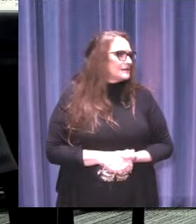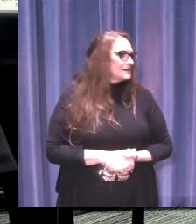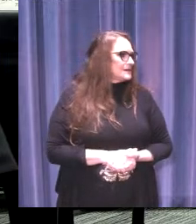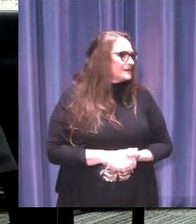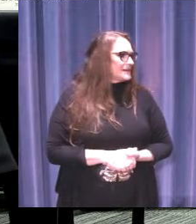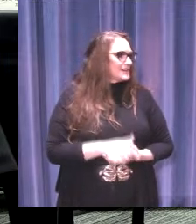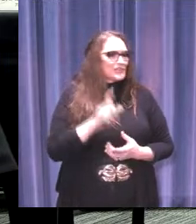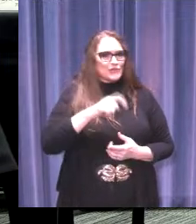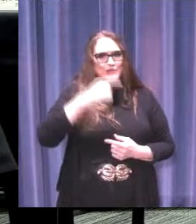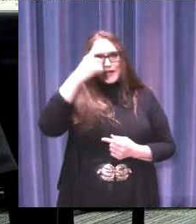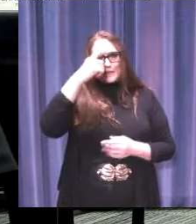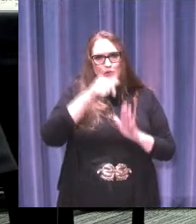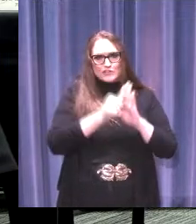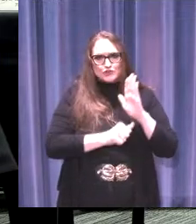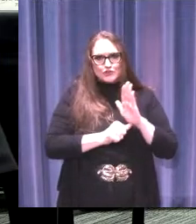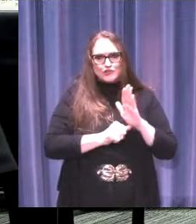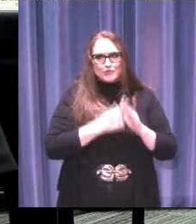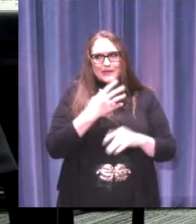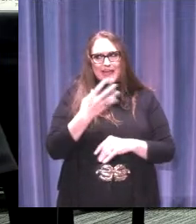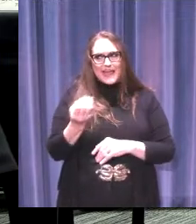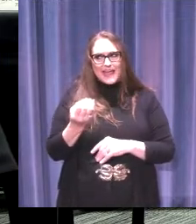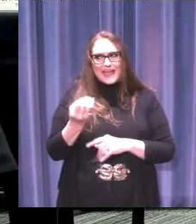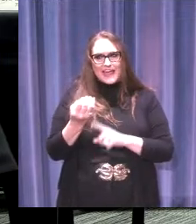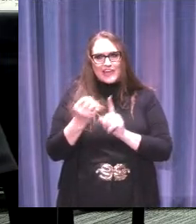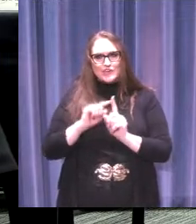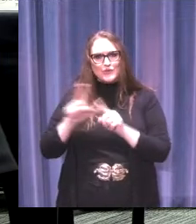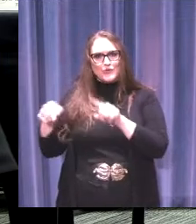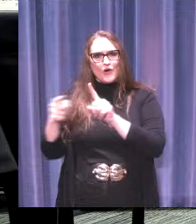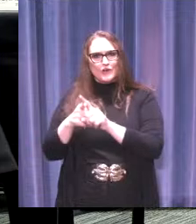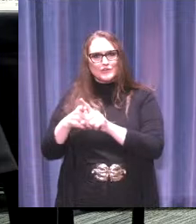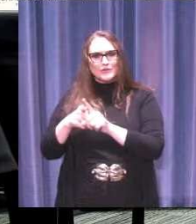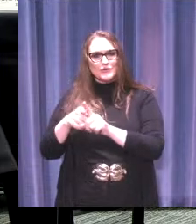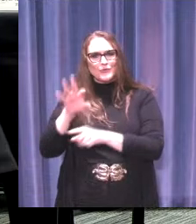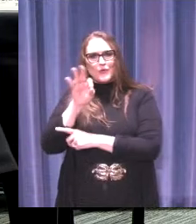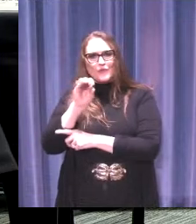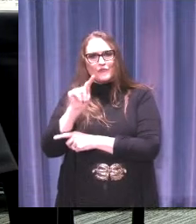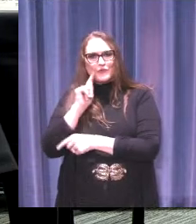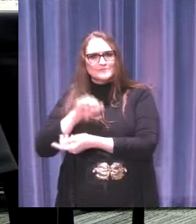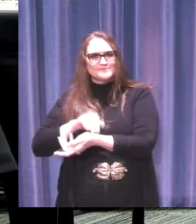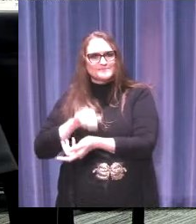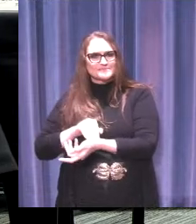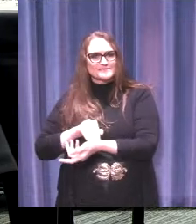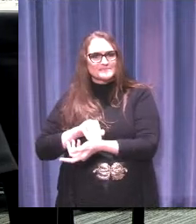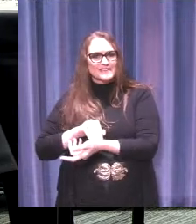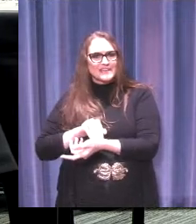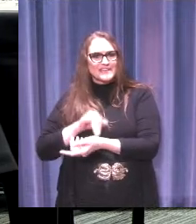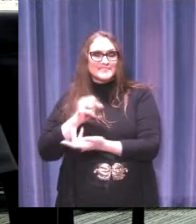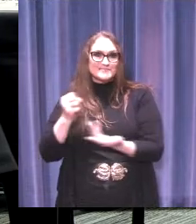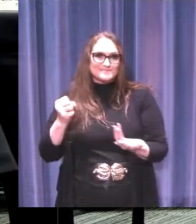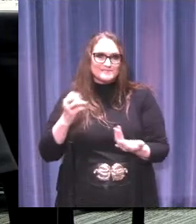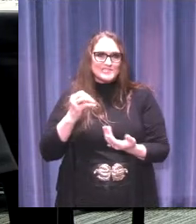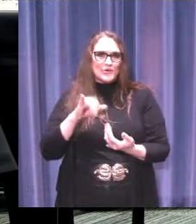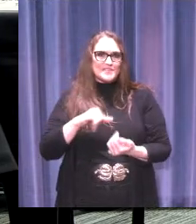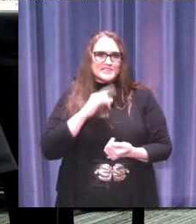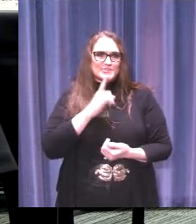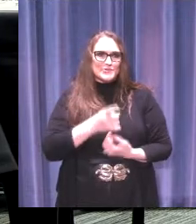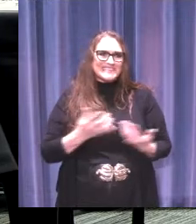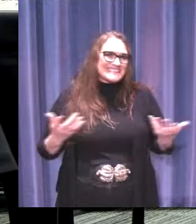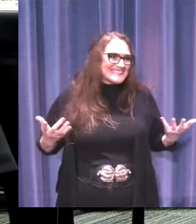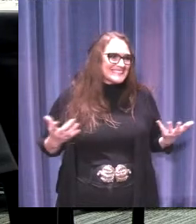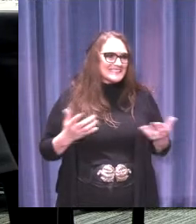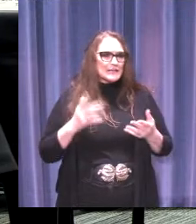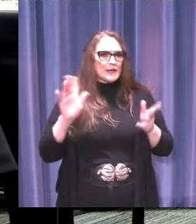you need brain surgery and you've gone to a podiatrist. So this is really,